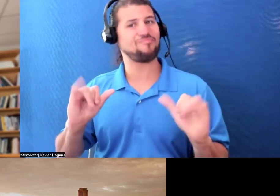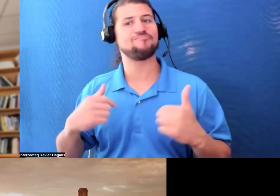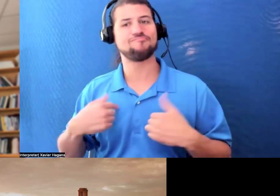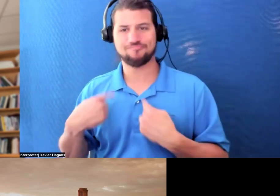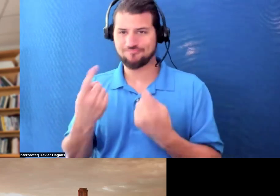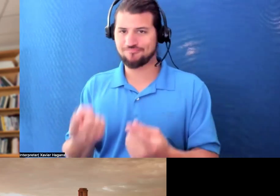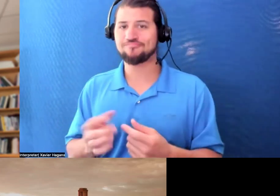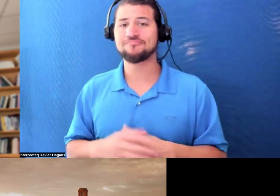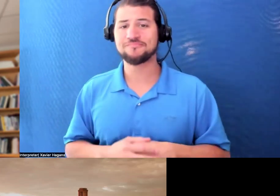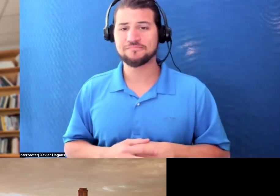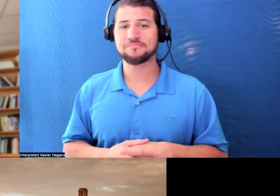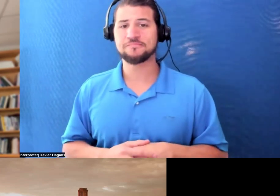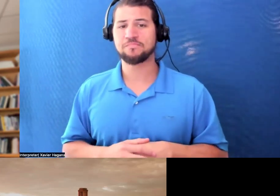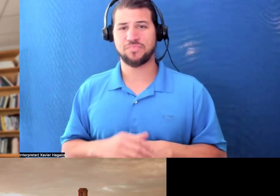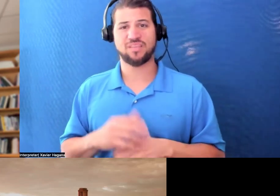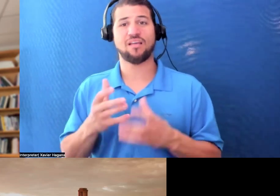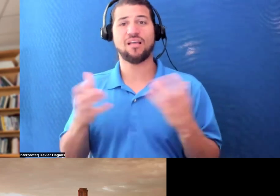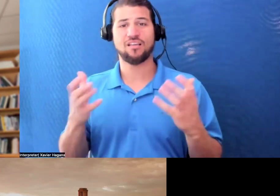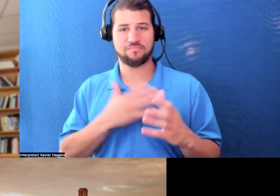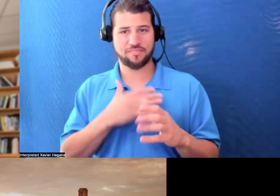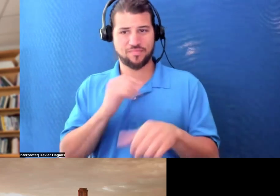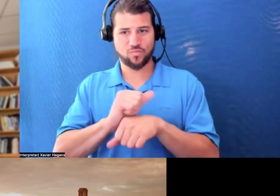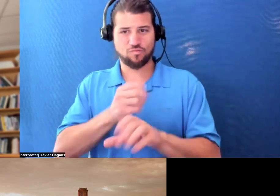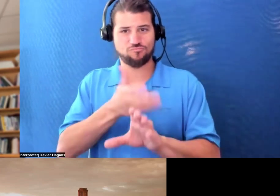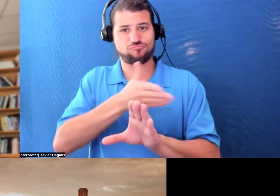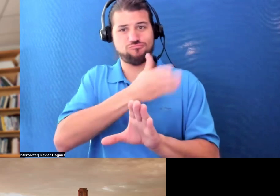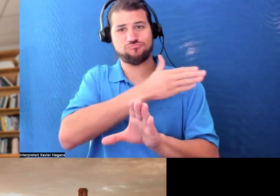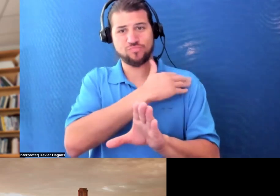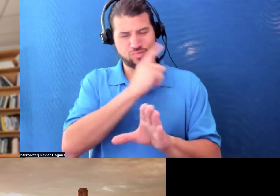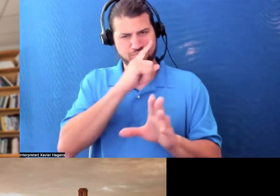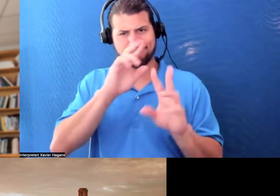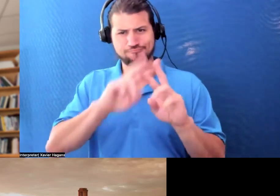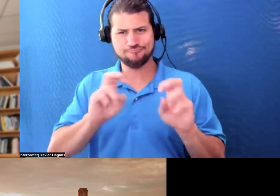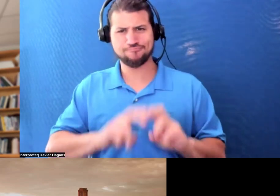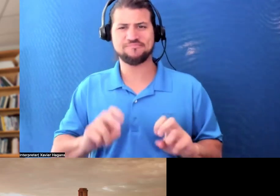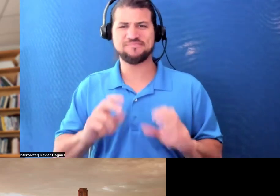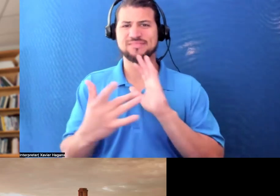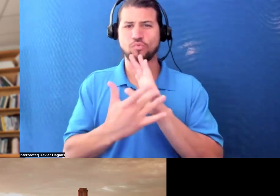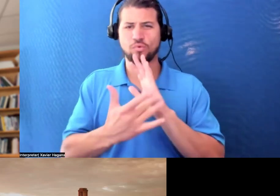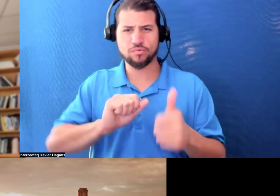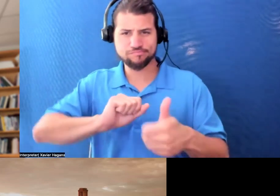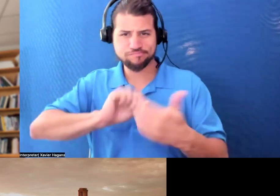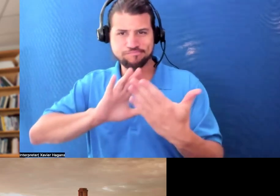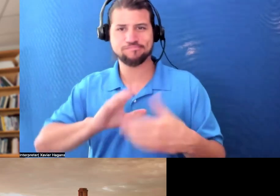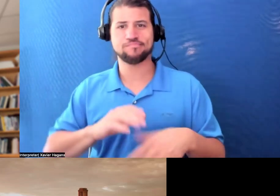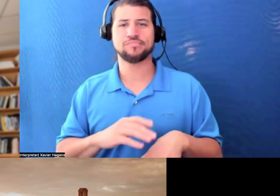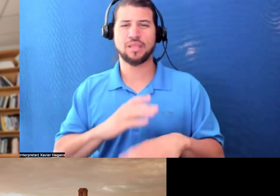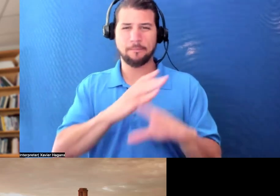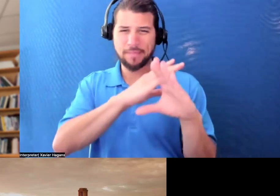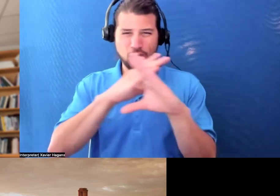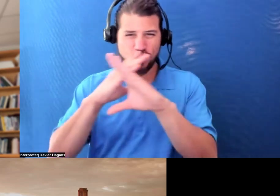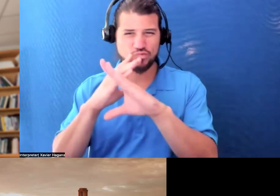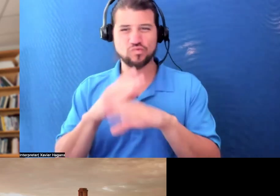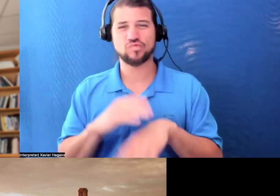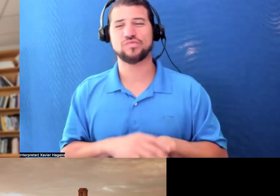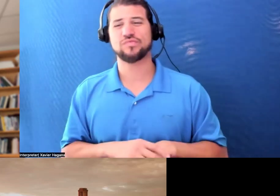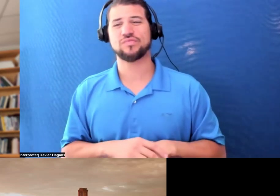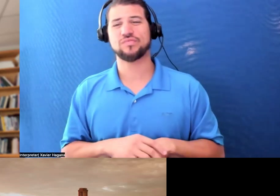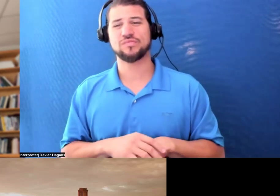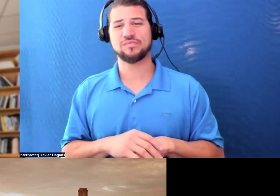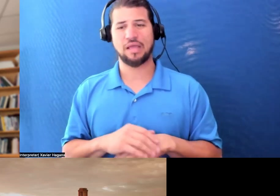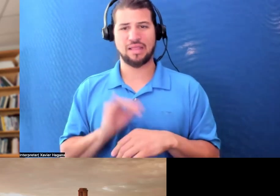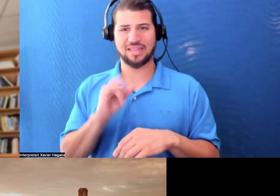lot of my earlier work was looking at the technological barriers that sort of created the